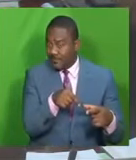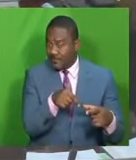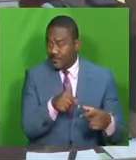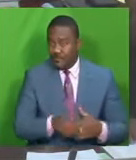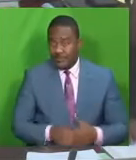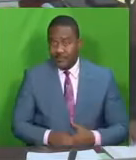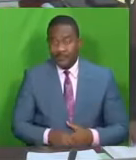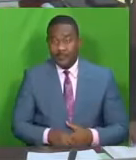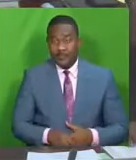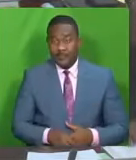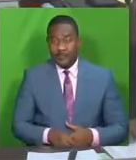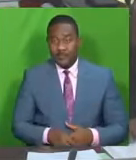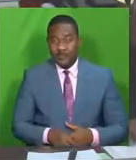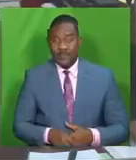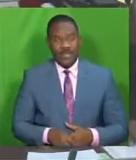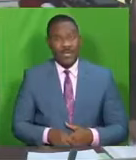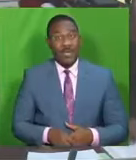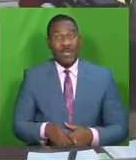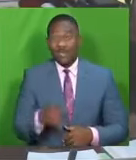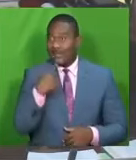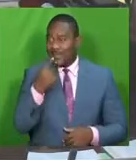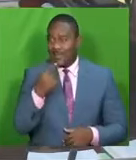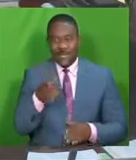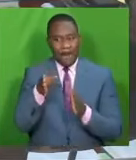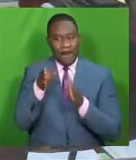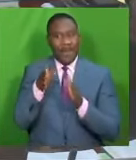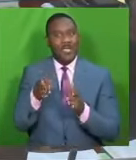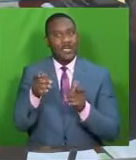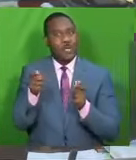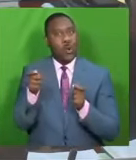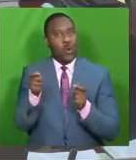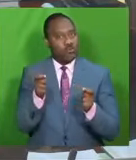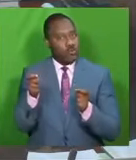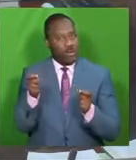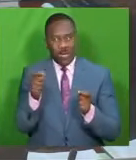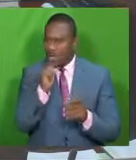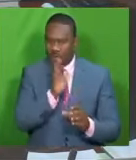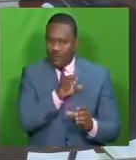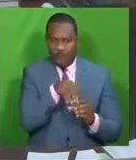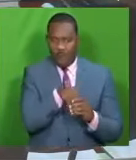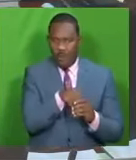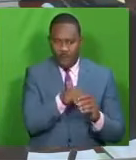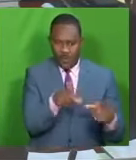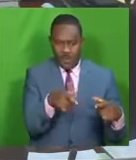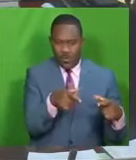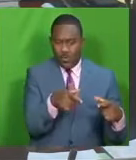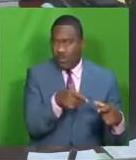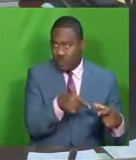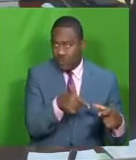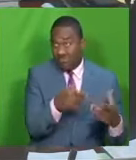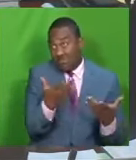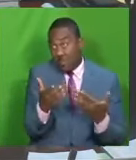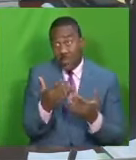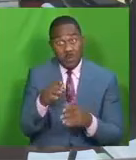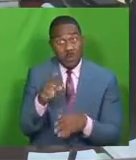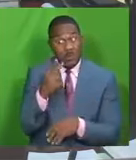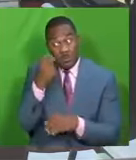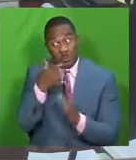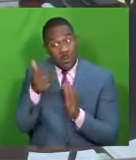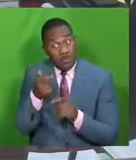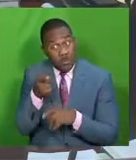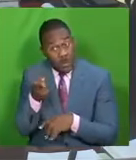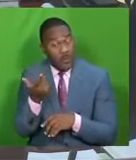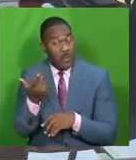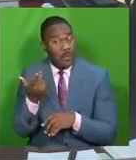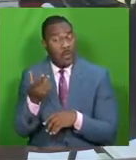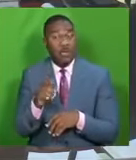apart from the person presiding, and Mr. Speaker, either the Speaker himself will preside,